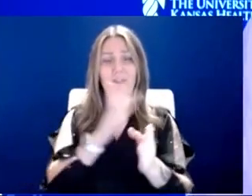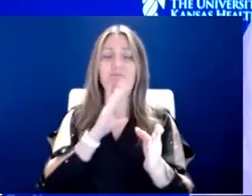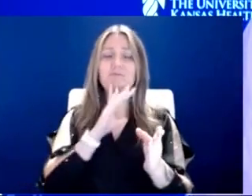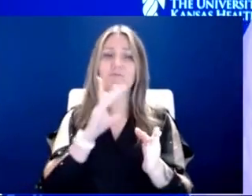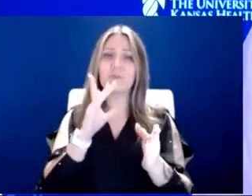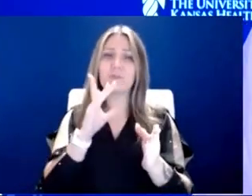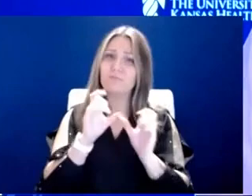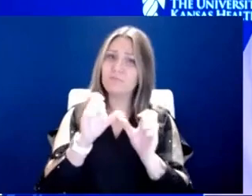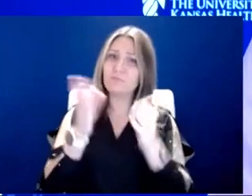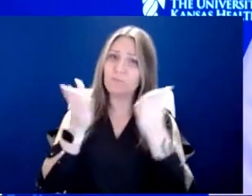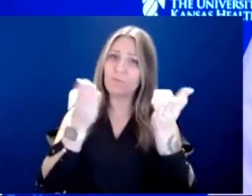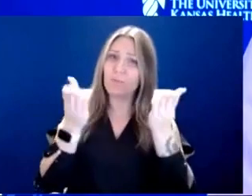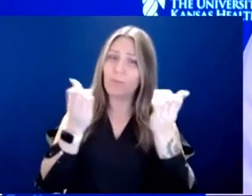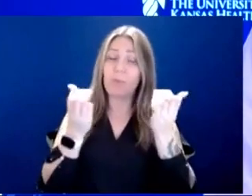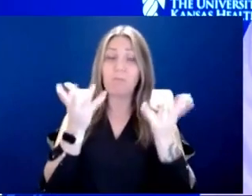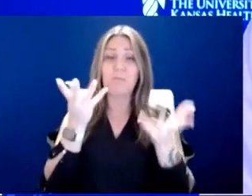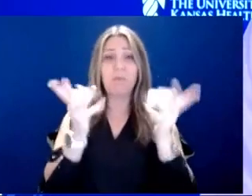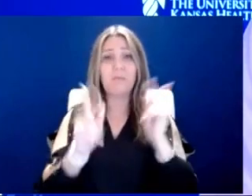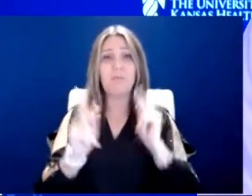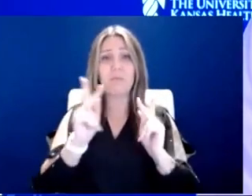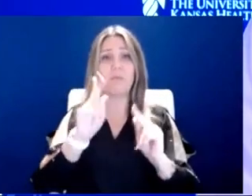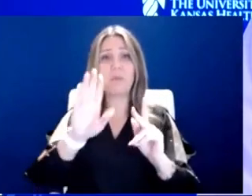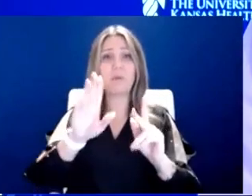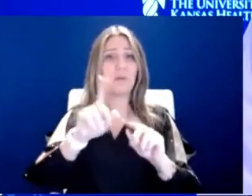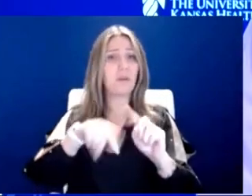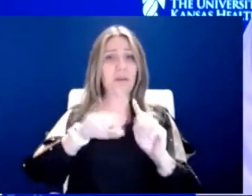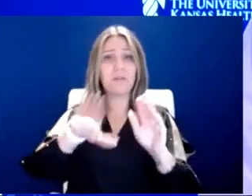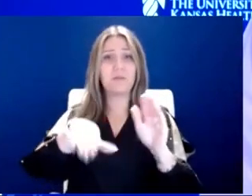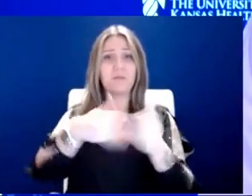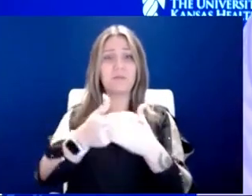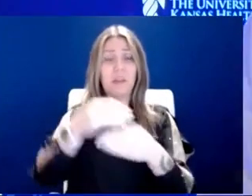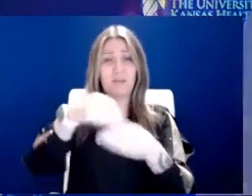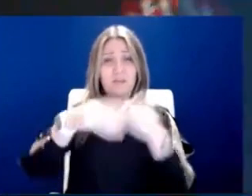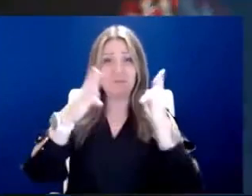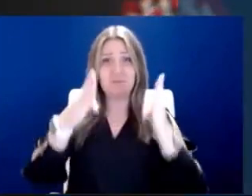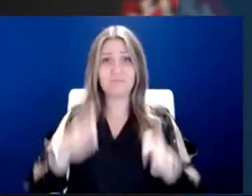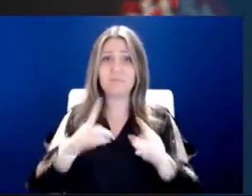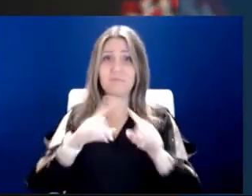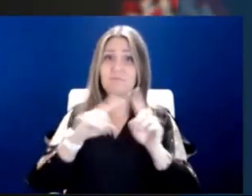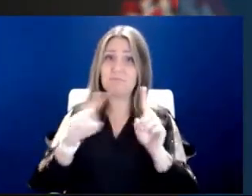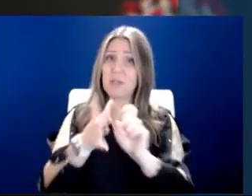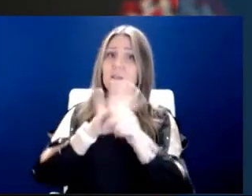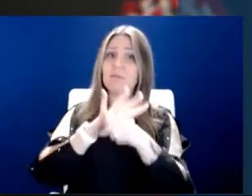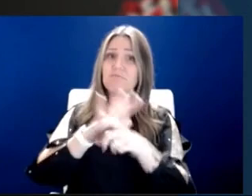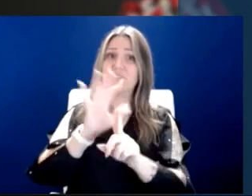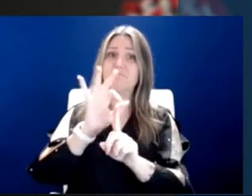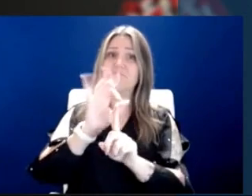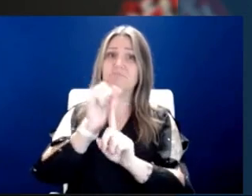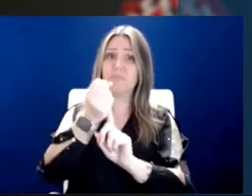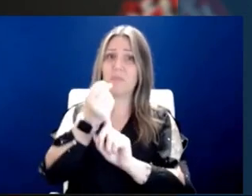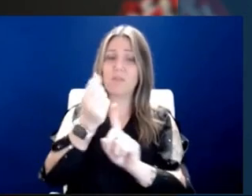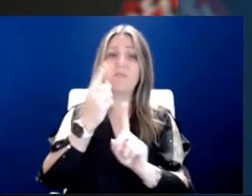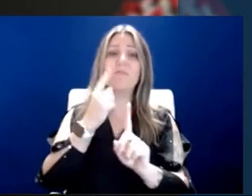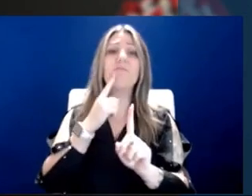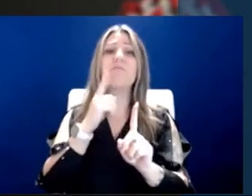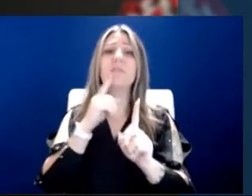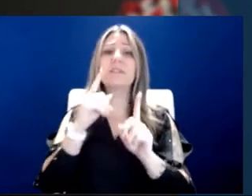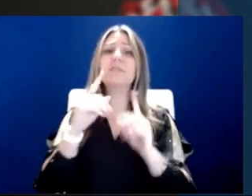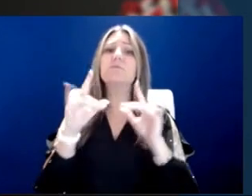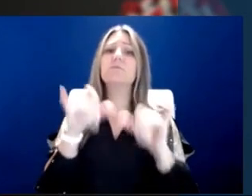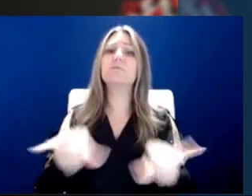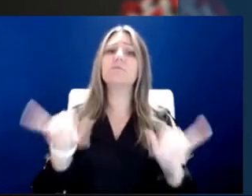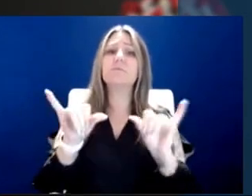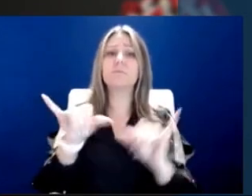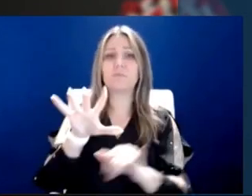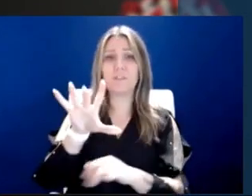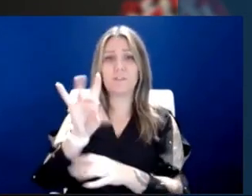able to make it in person. So, but otherwise, going to the cases, our cases have been holding steady essentially. We have 58 active infections